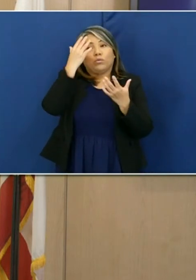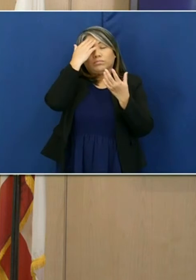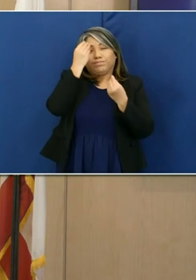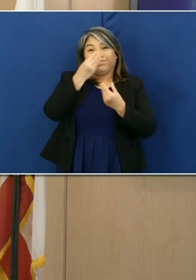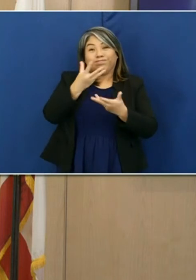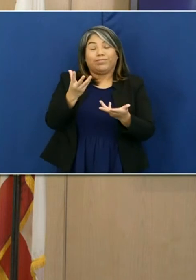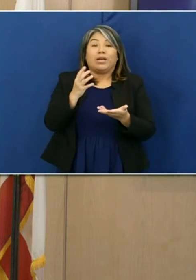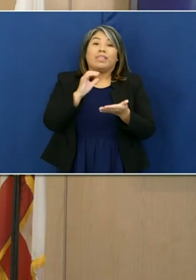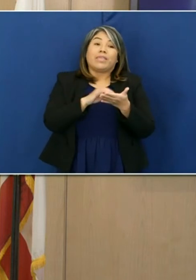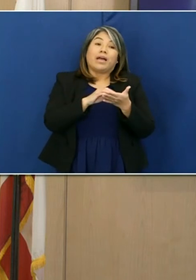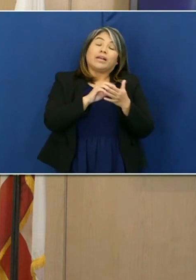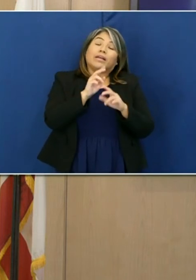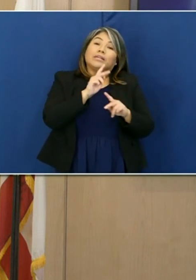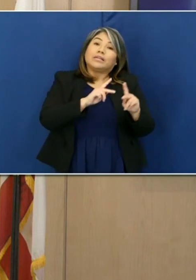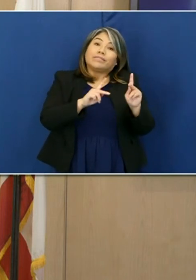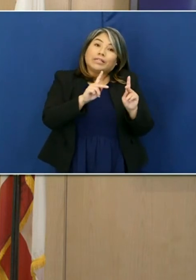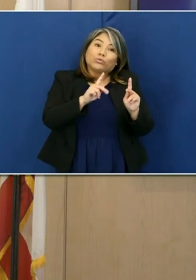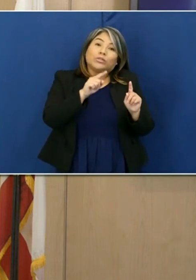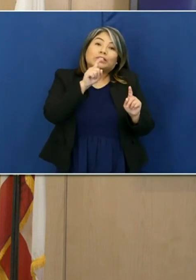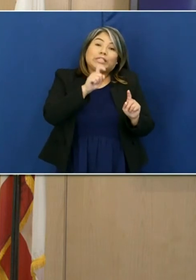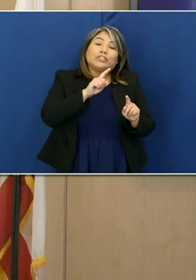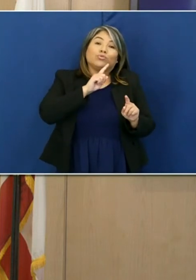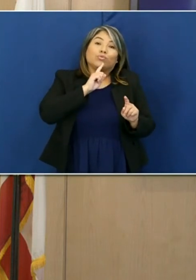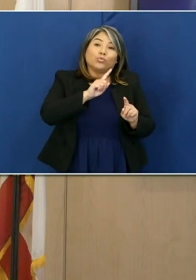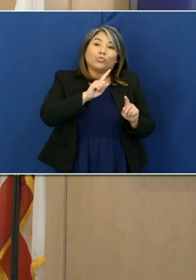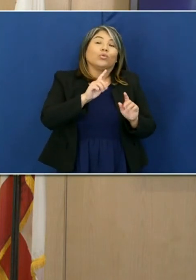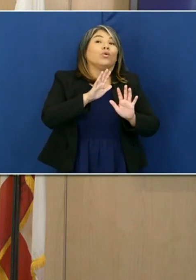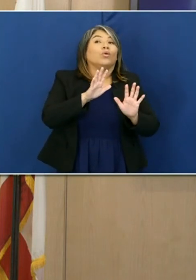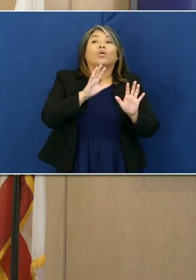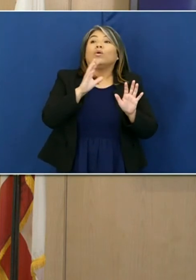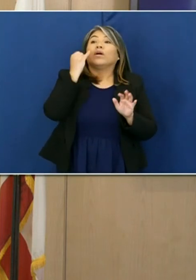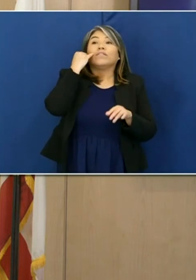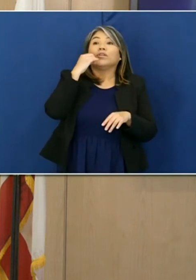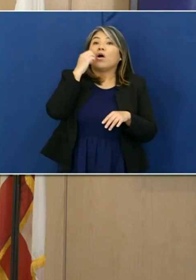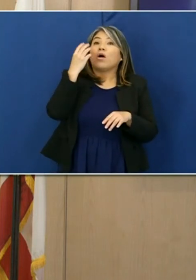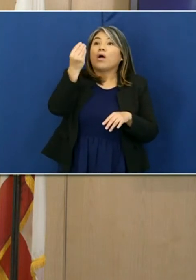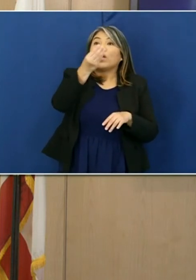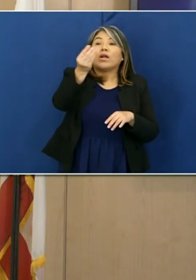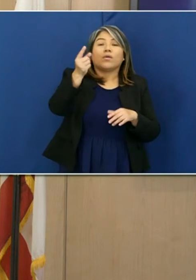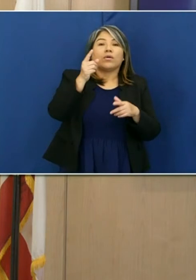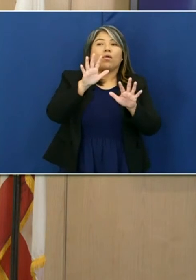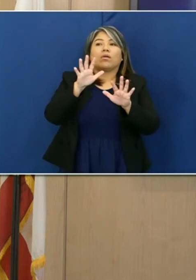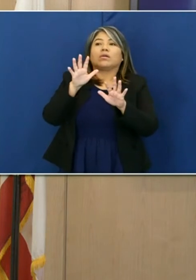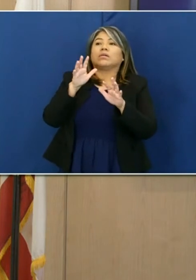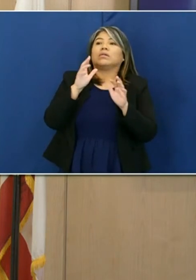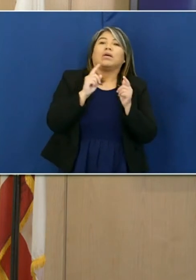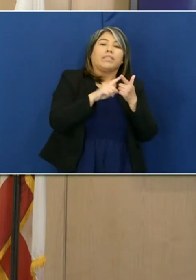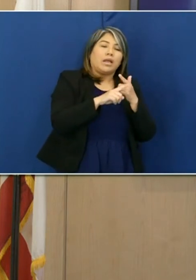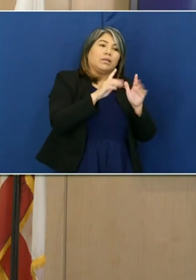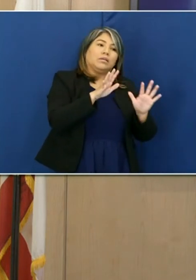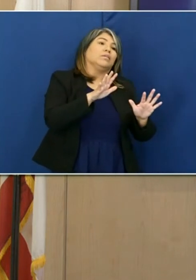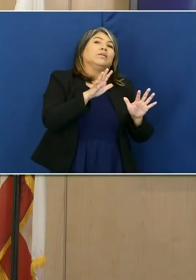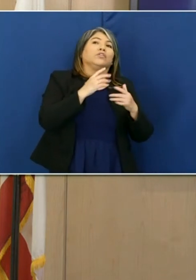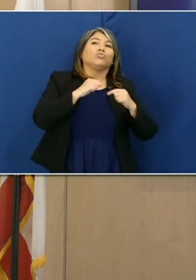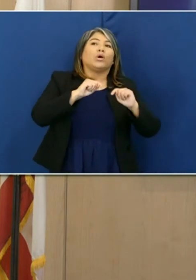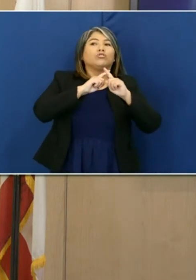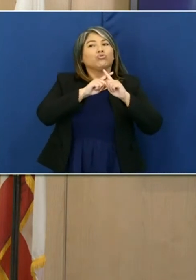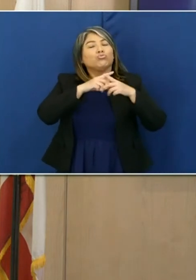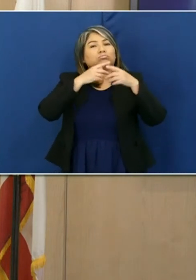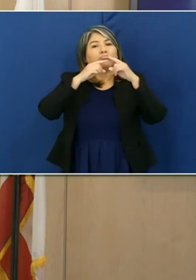that individuals need to be doubling down on their non-pharmacologic interventions that I went over in my portion of the press conference.